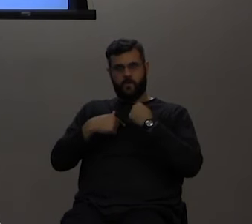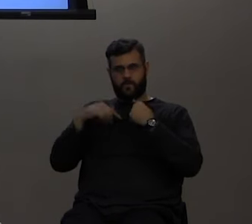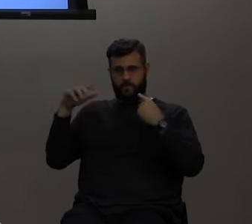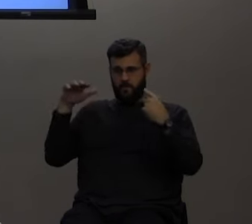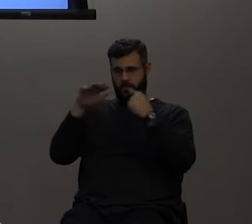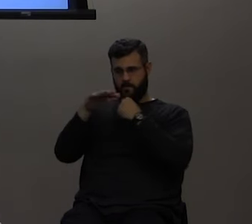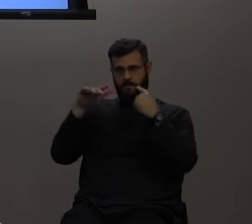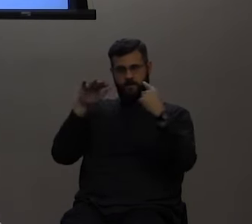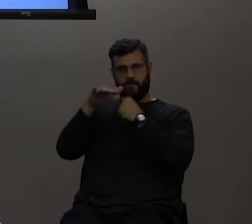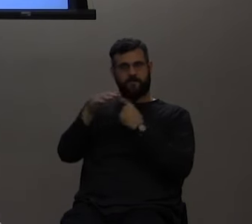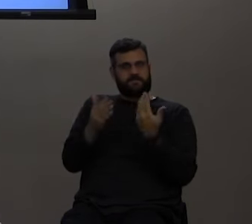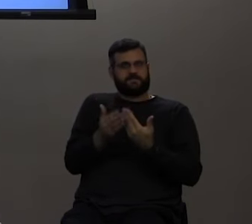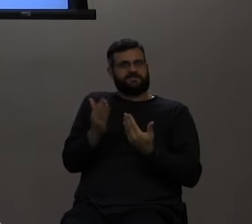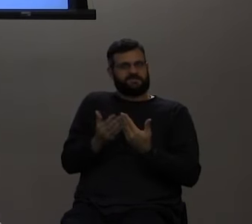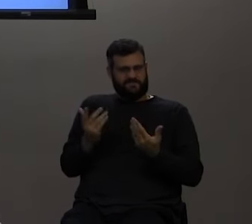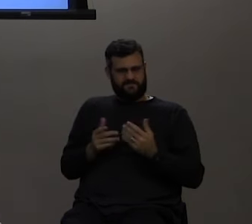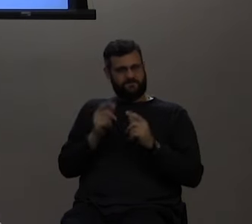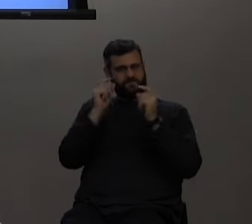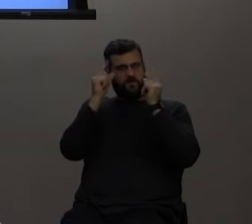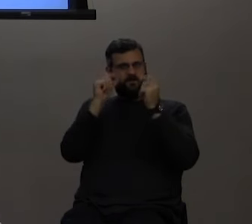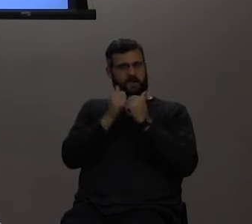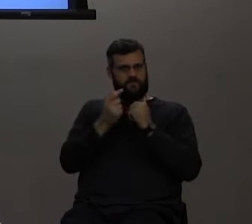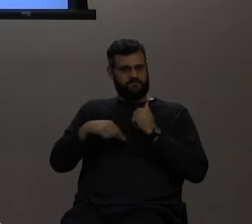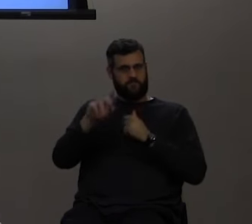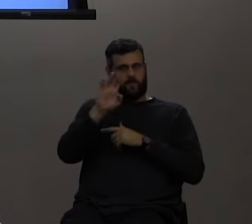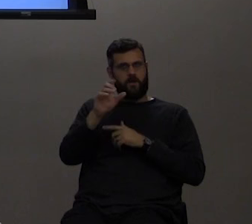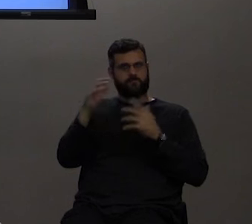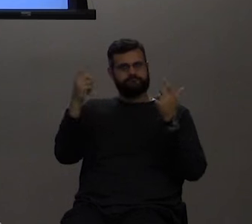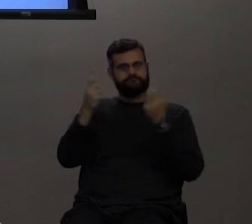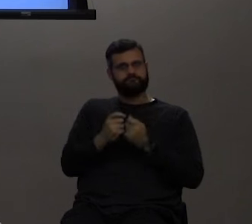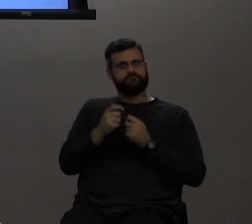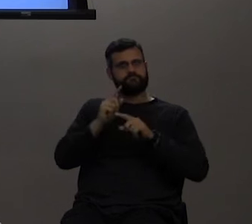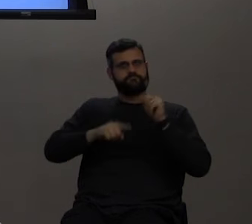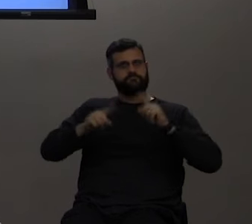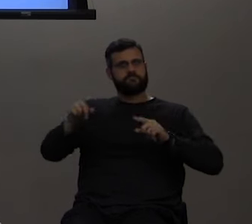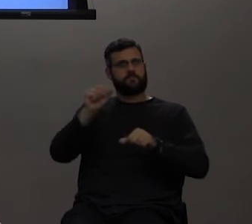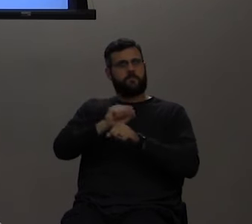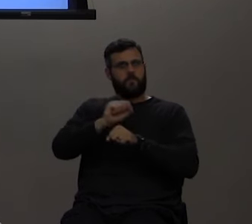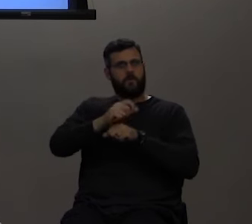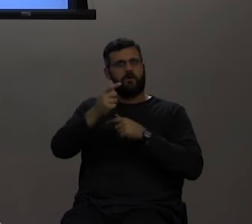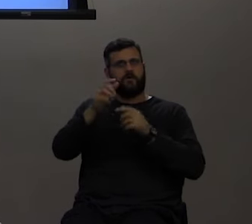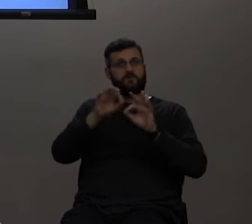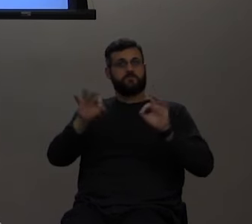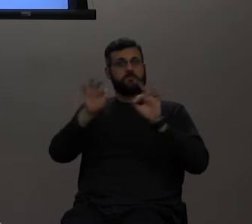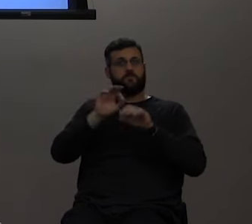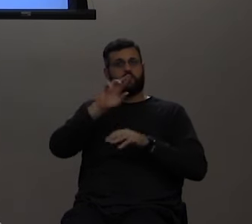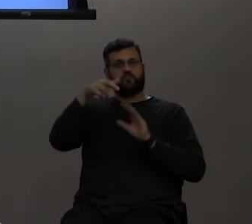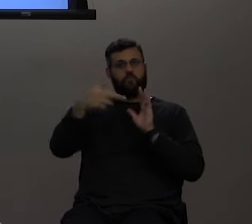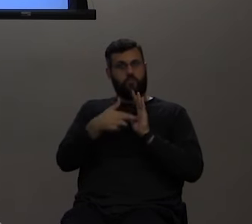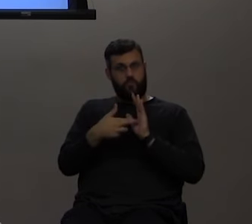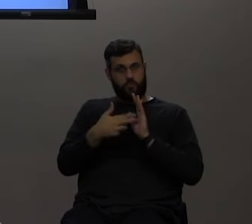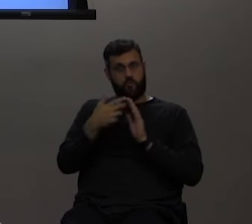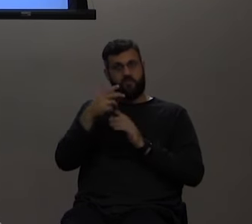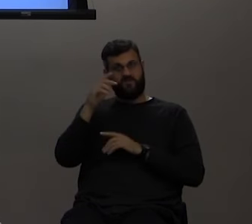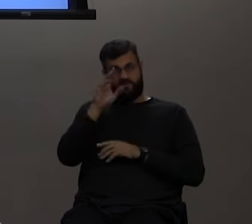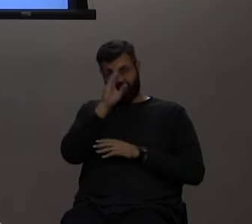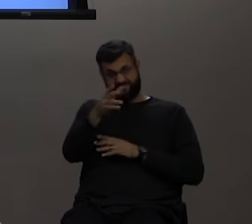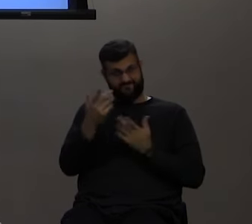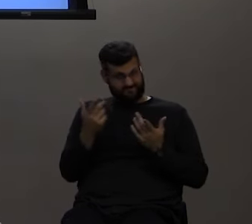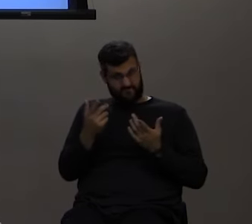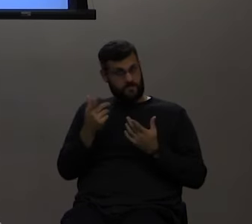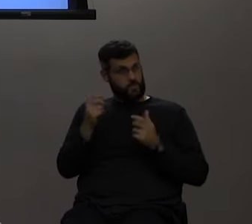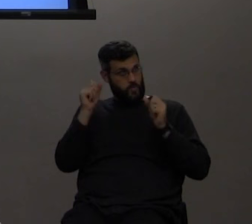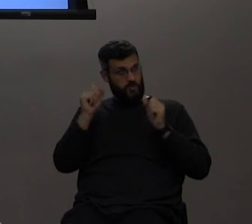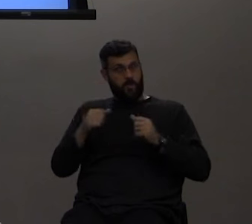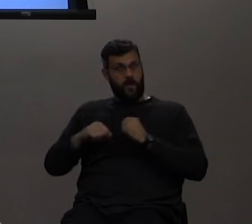how Boyle County is an employment center within the region, and that you do play a very, very important role from that perspective. And something that frankly can be sold